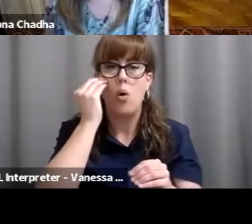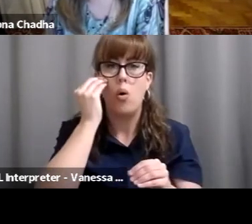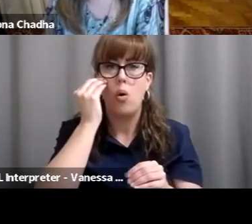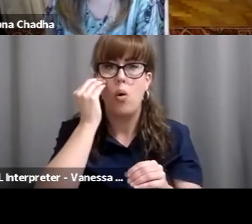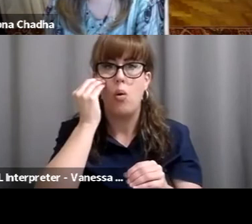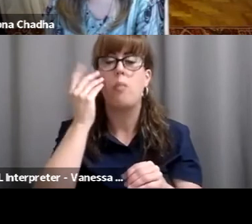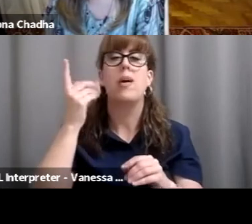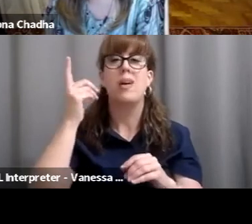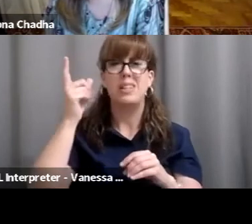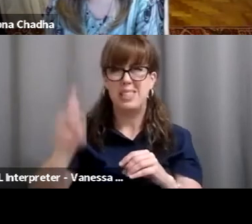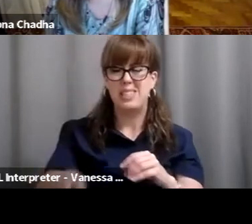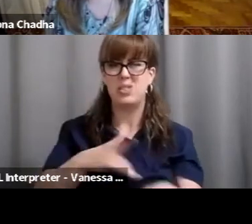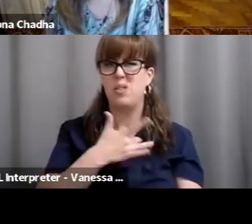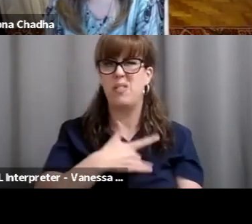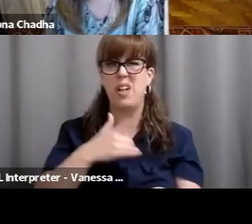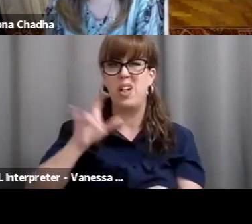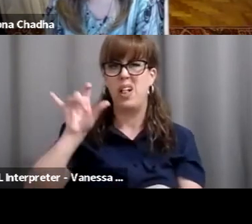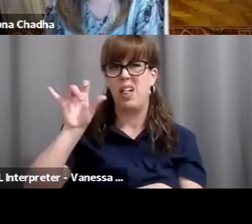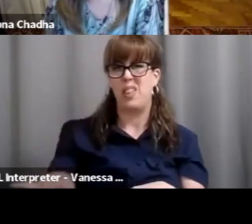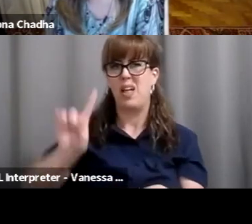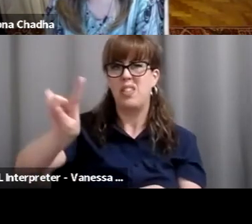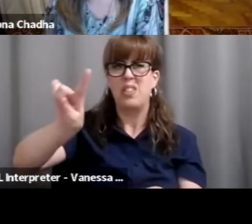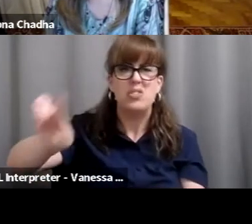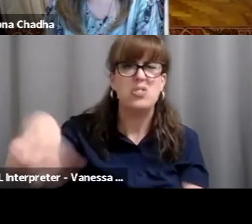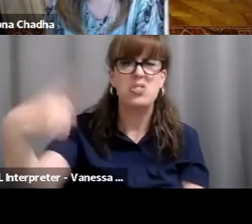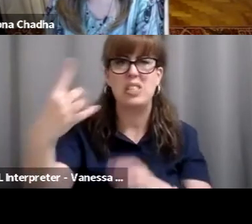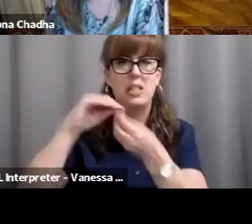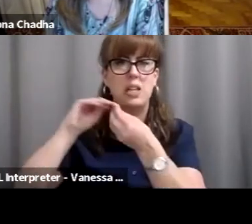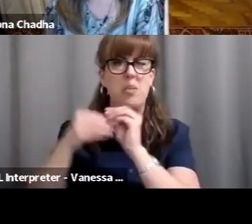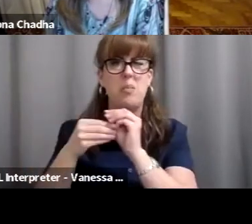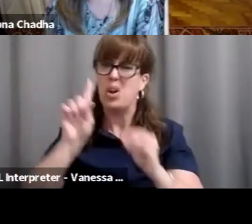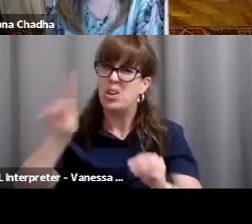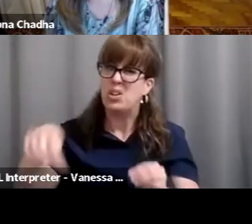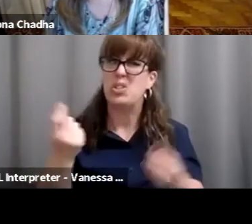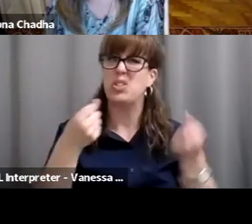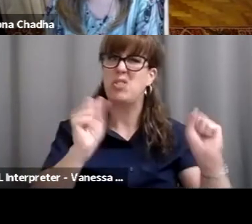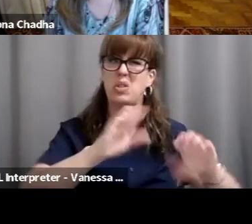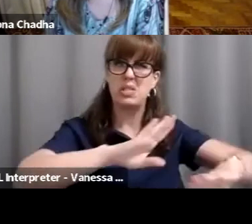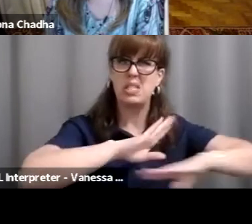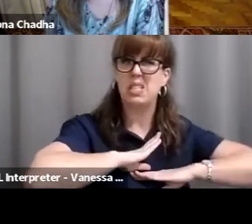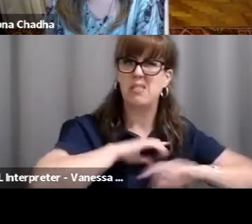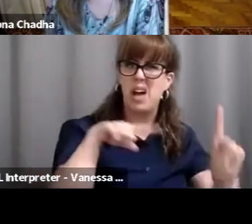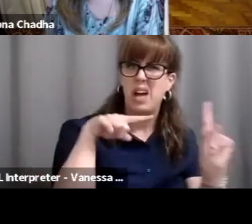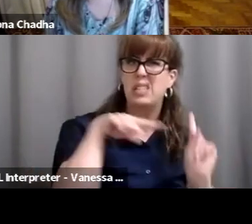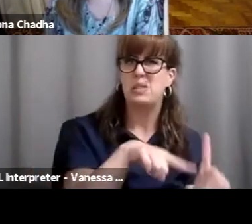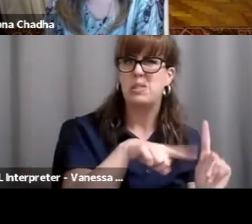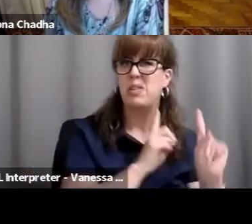point. They have self-respect, and we will never, ever disturb it.